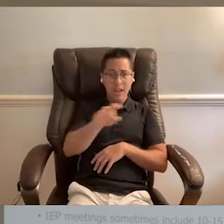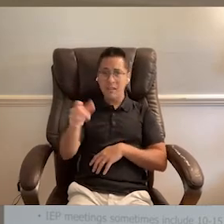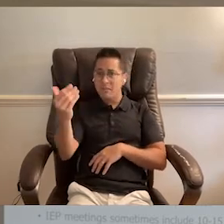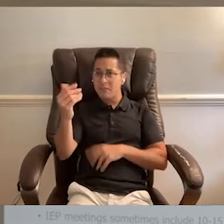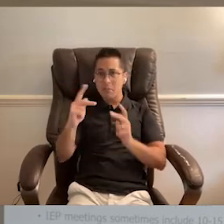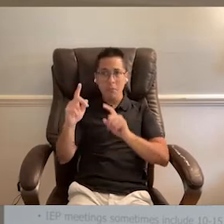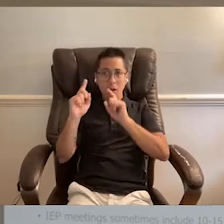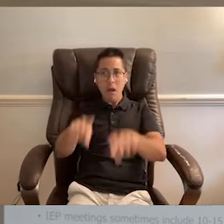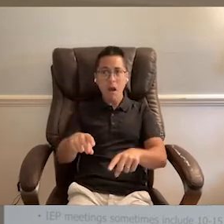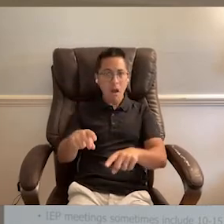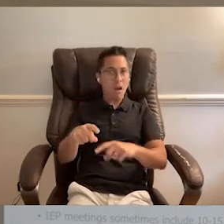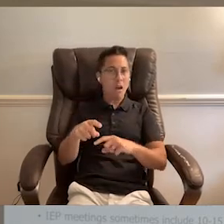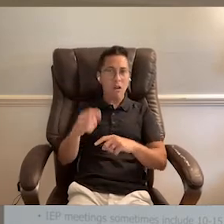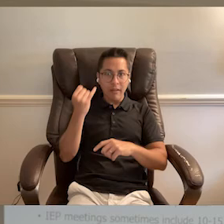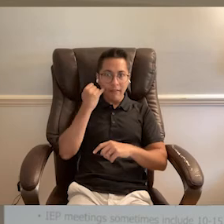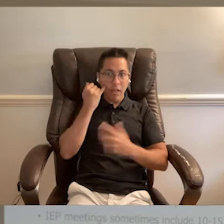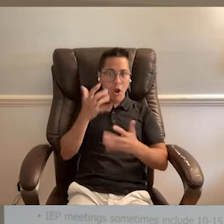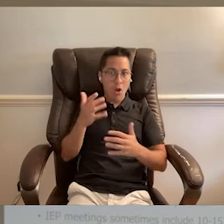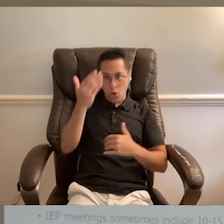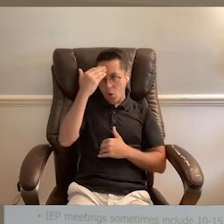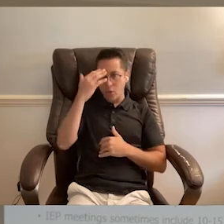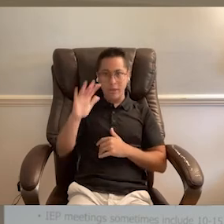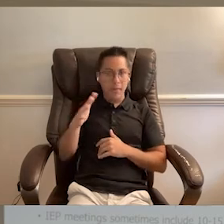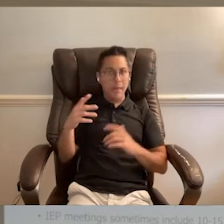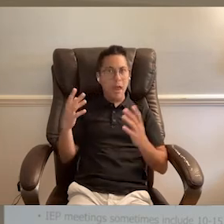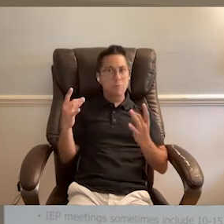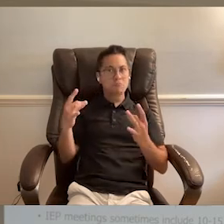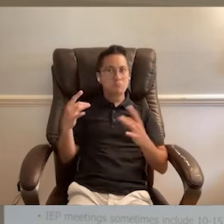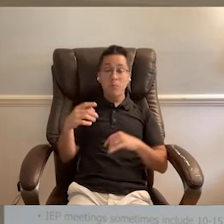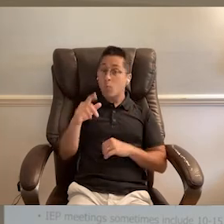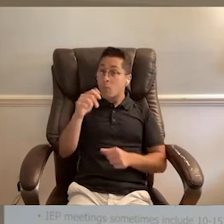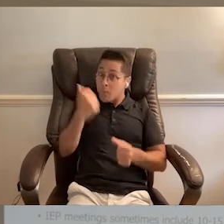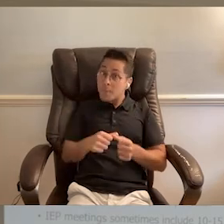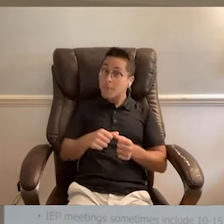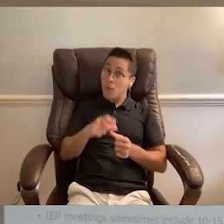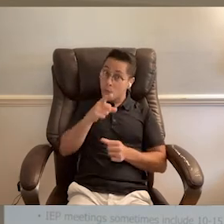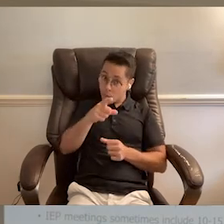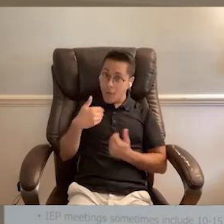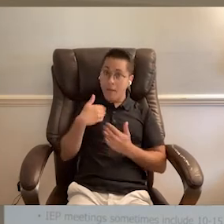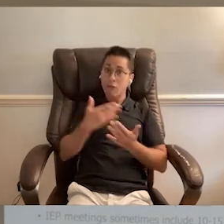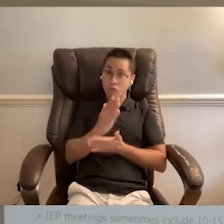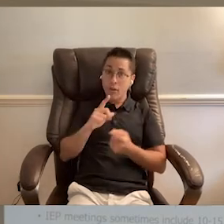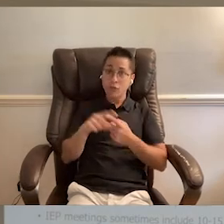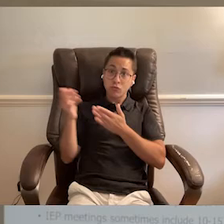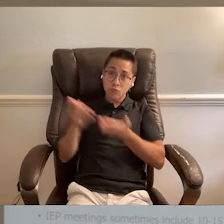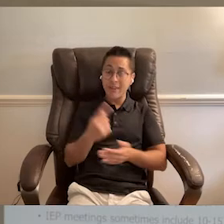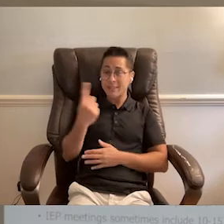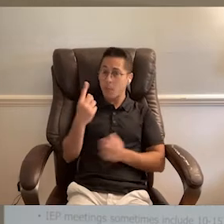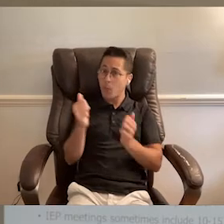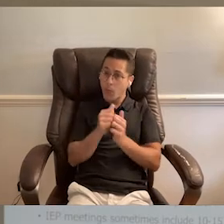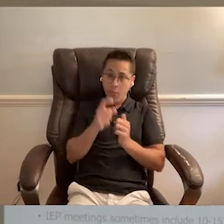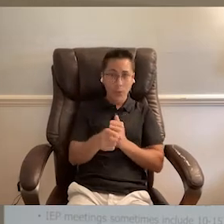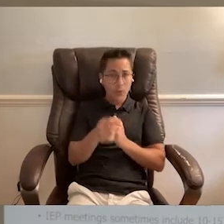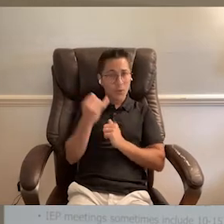a little bit controversial. Remember, you have the right to bring somebody with you. If it's not an advocate, you